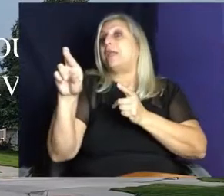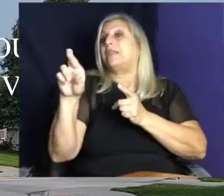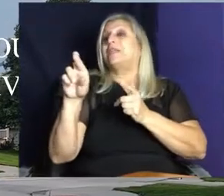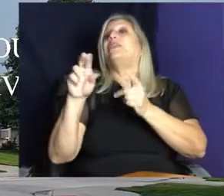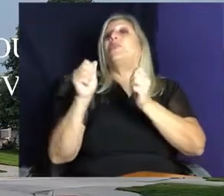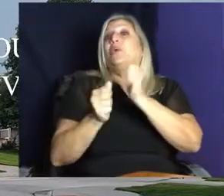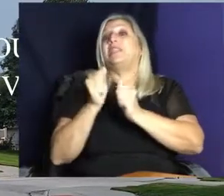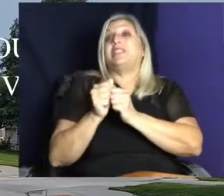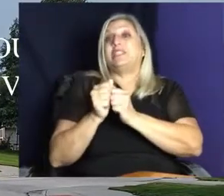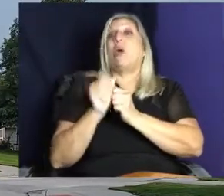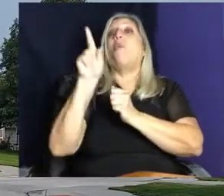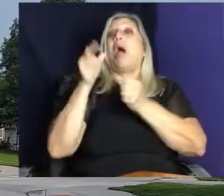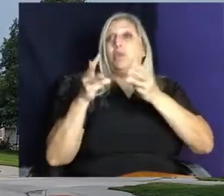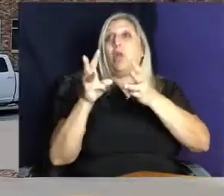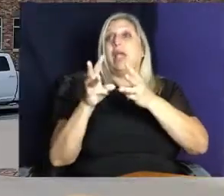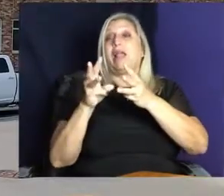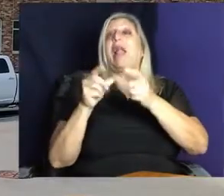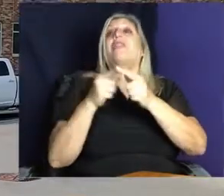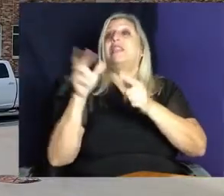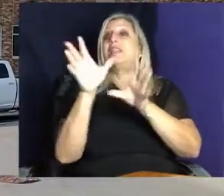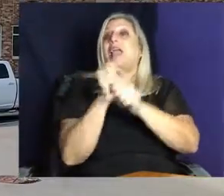onto 120th Street.